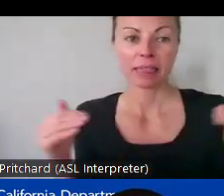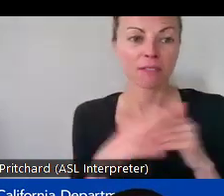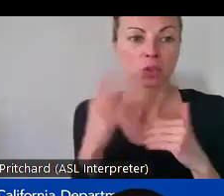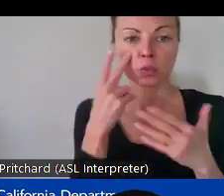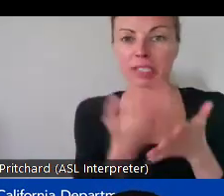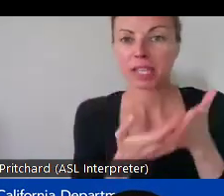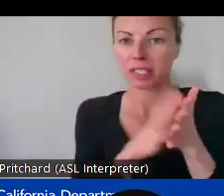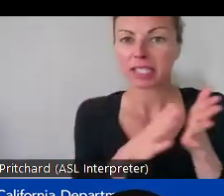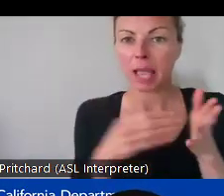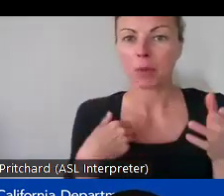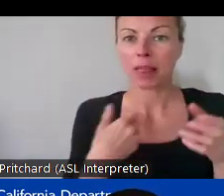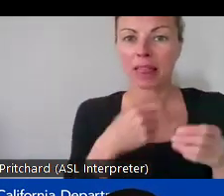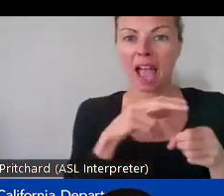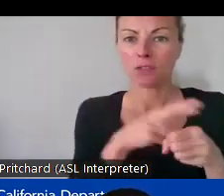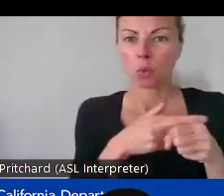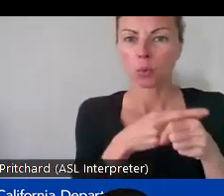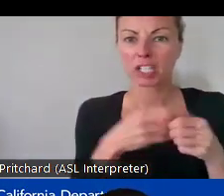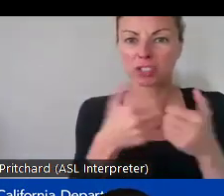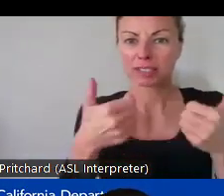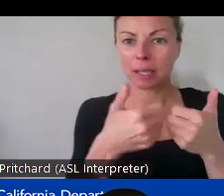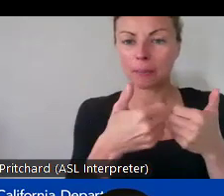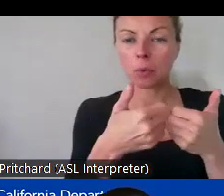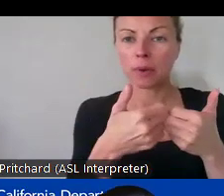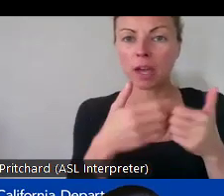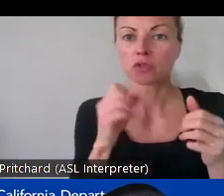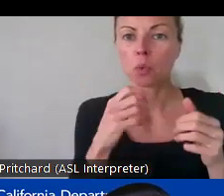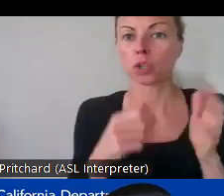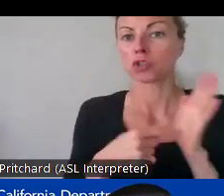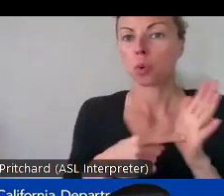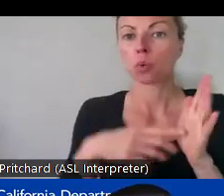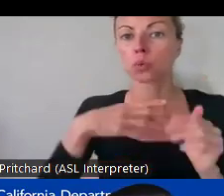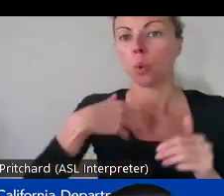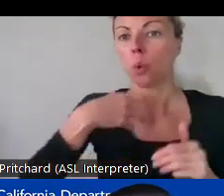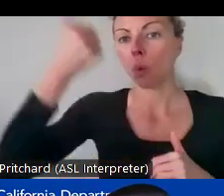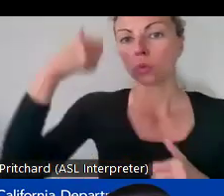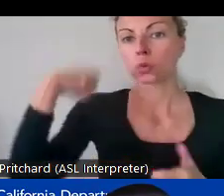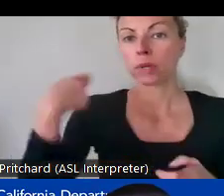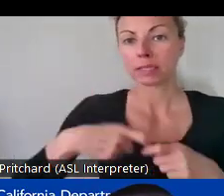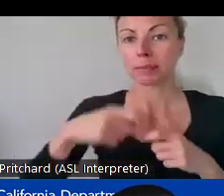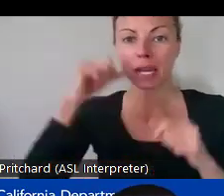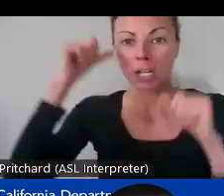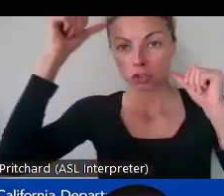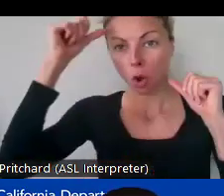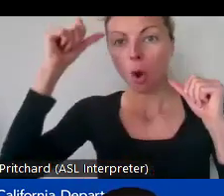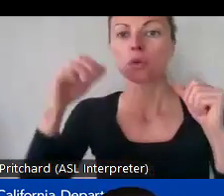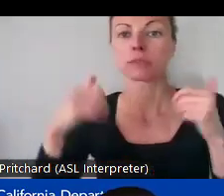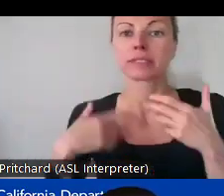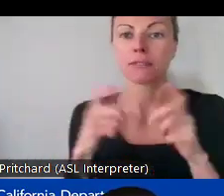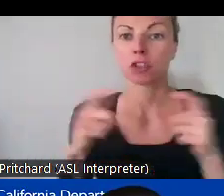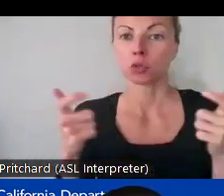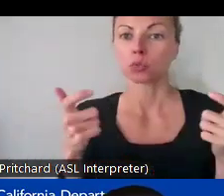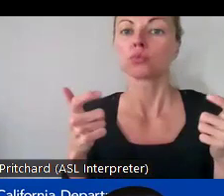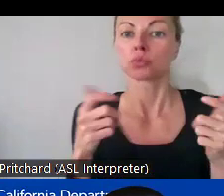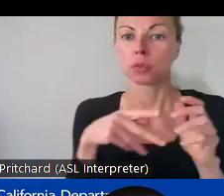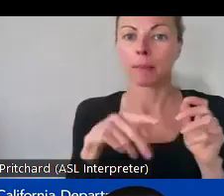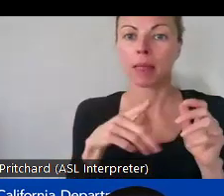by region. And what this shows is that Hispanic older adults in California will comprise a much larger share of the older adult population. In 2020, they comprise